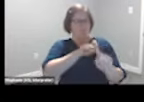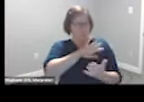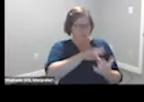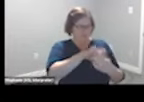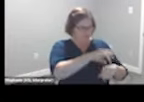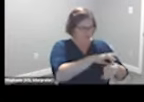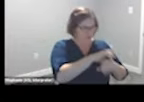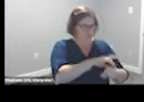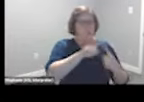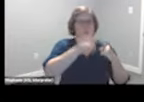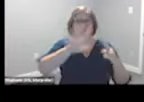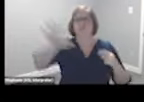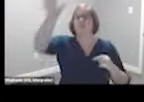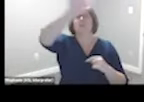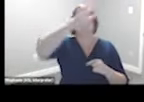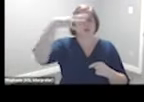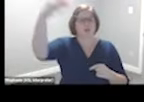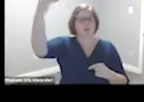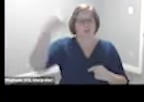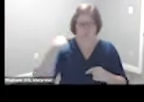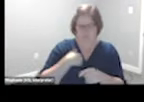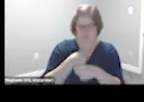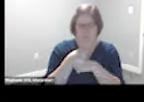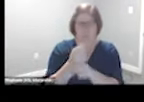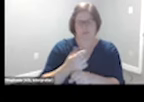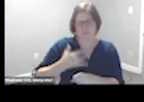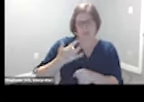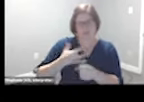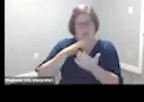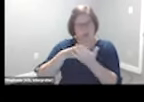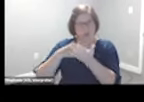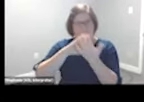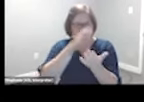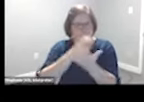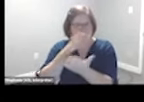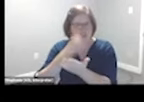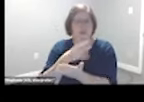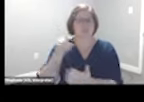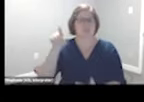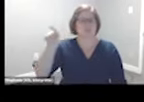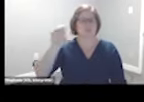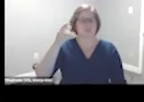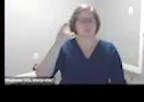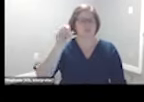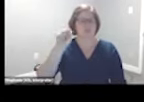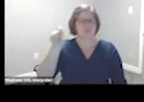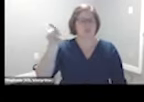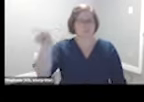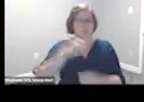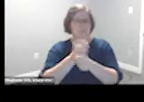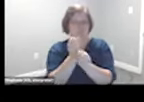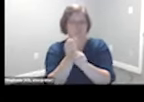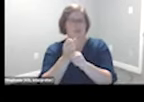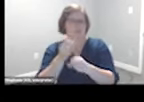astronomical objects. We made tactile images of all of those, and my collaborator Chris produced a whole lot of sonifications of